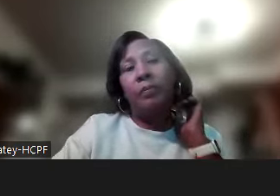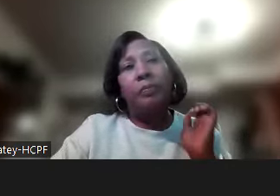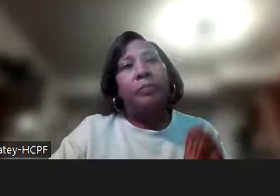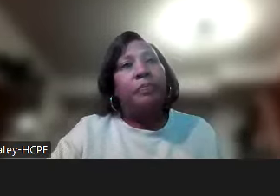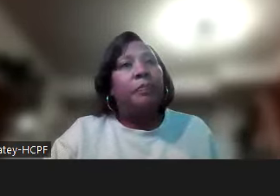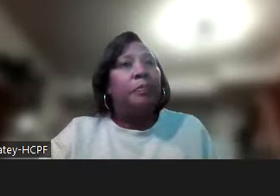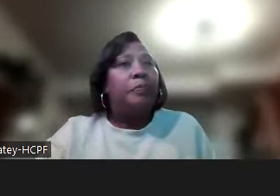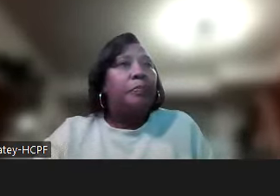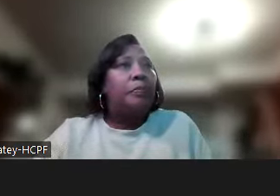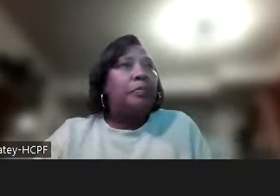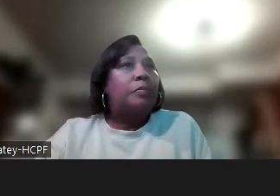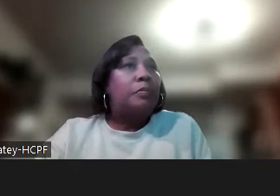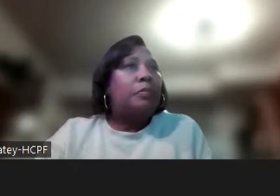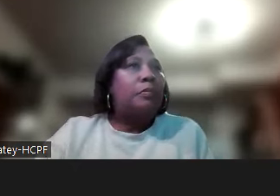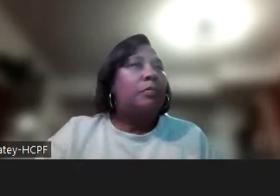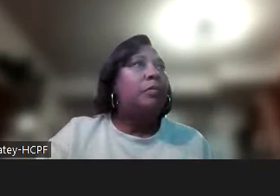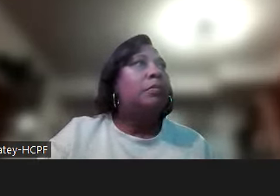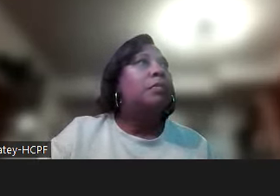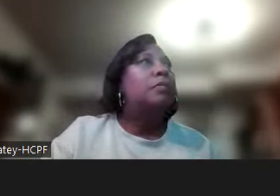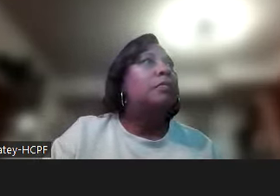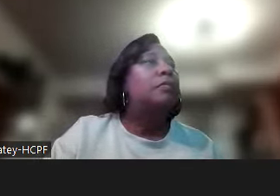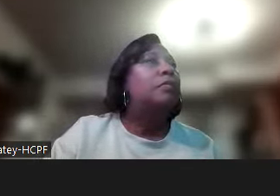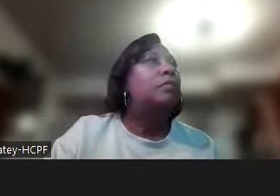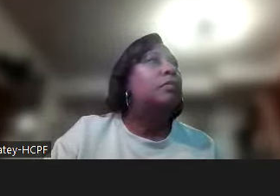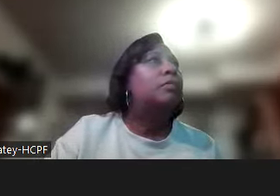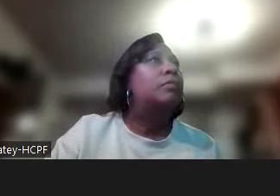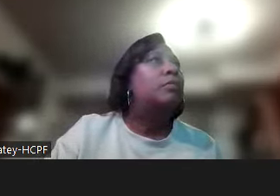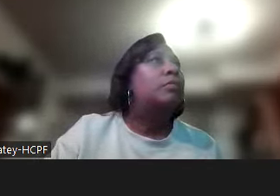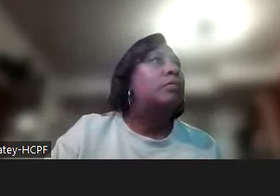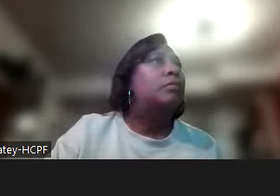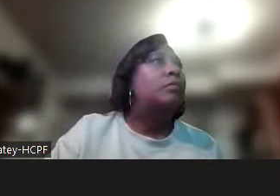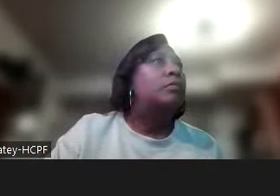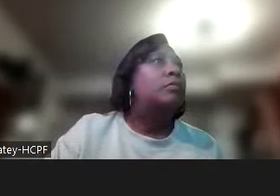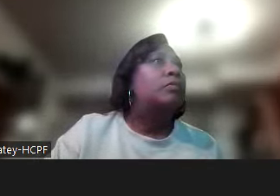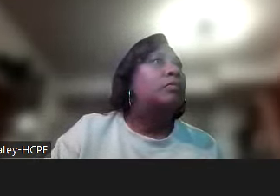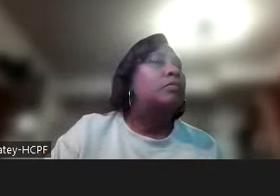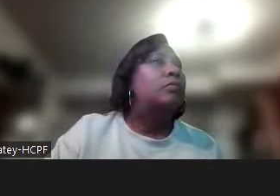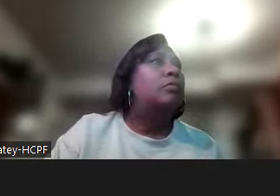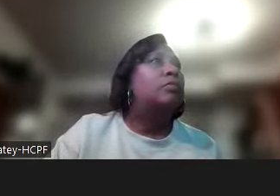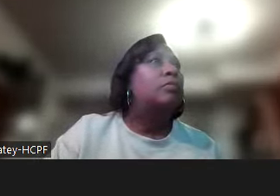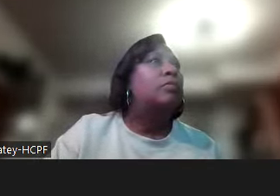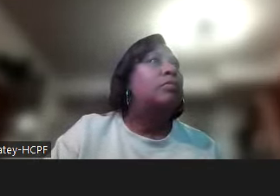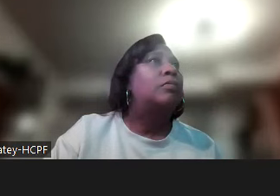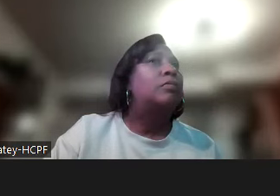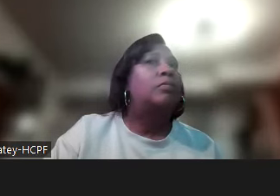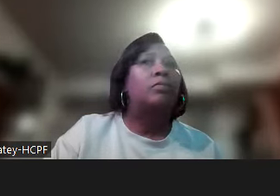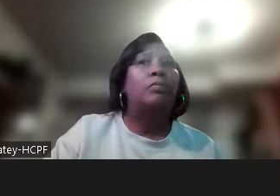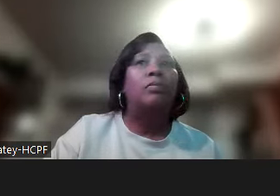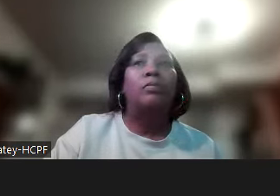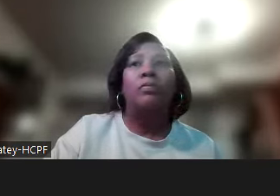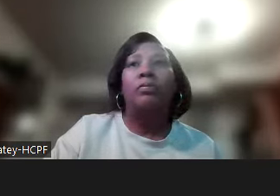CCDs who are outspoken advocates, and the difference is that they're either white appearing